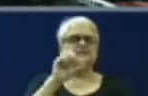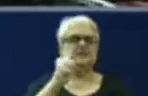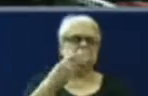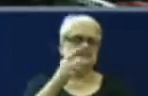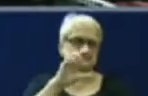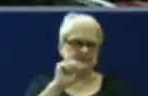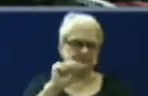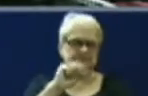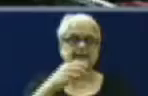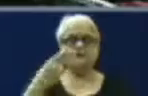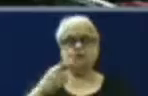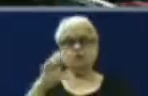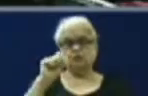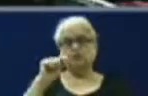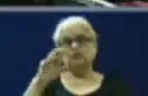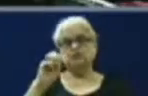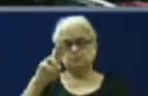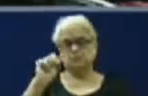Hirschhorn.